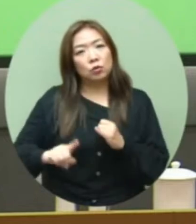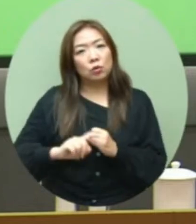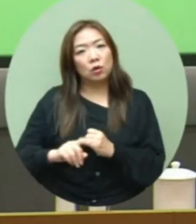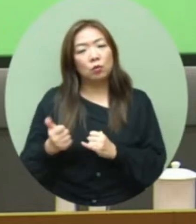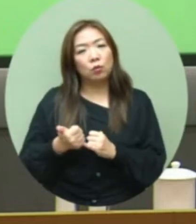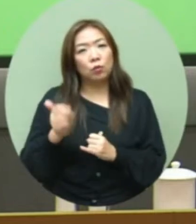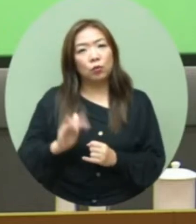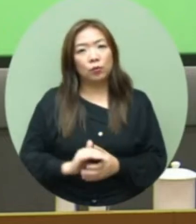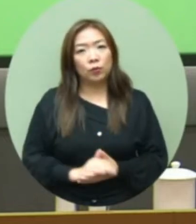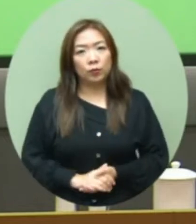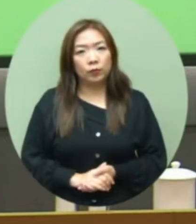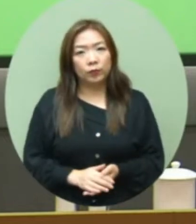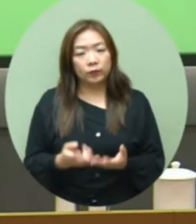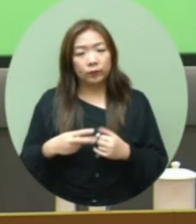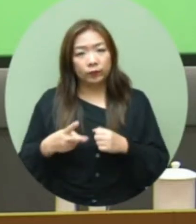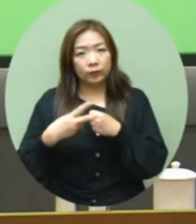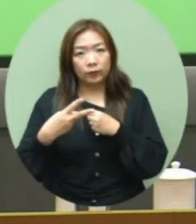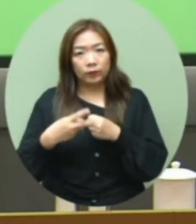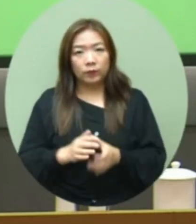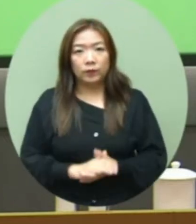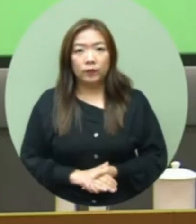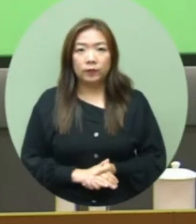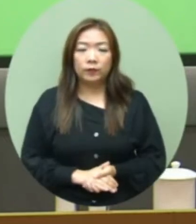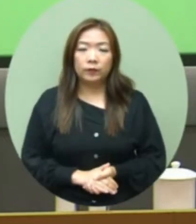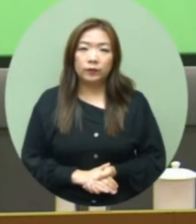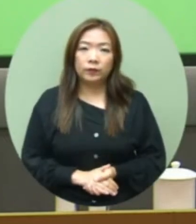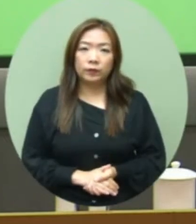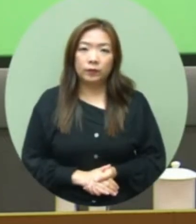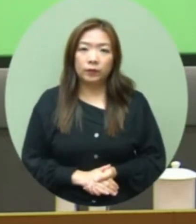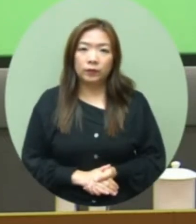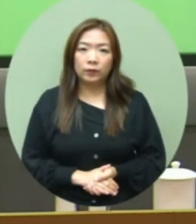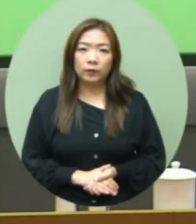And this time we're seeing results through collective effort.